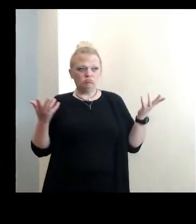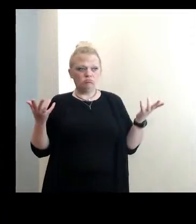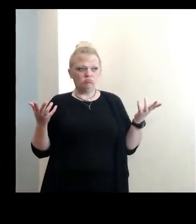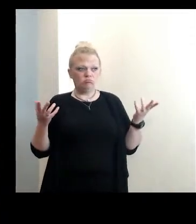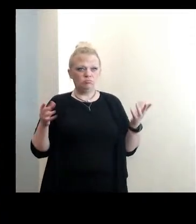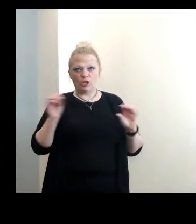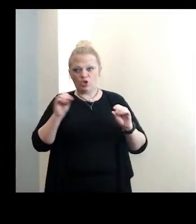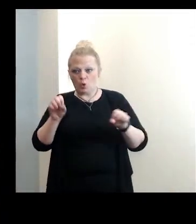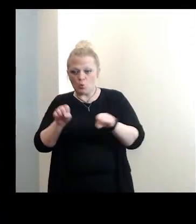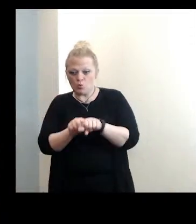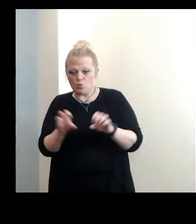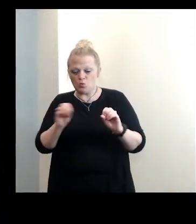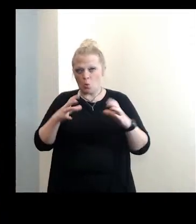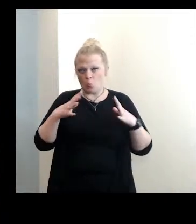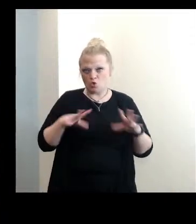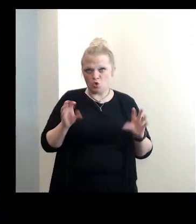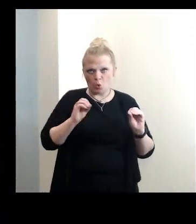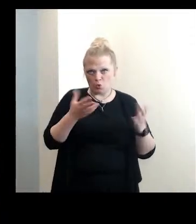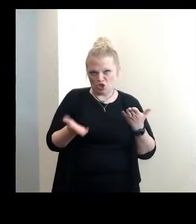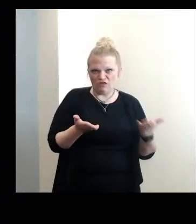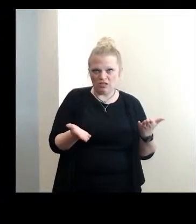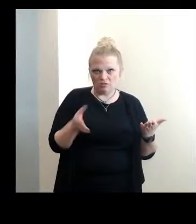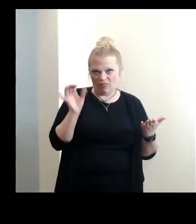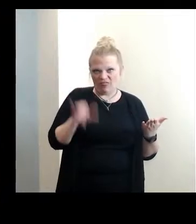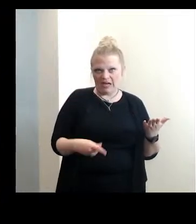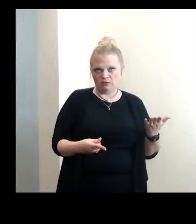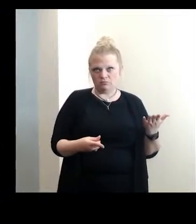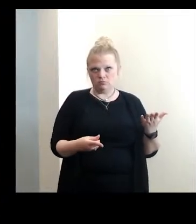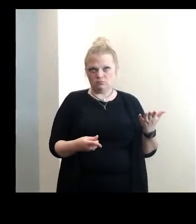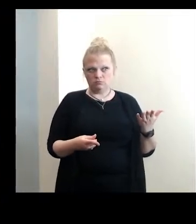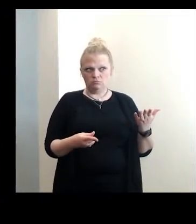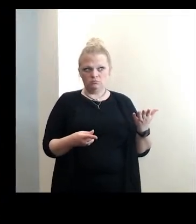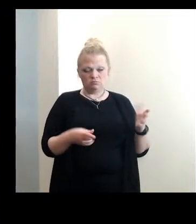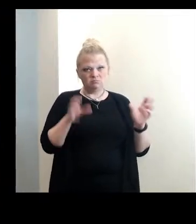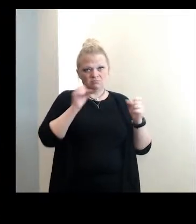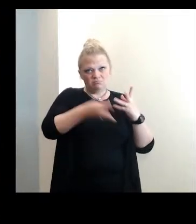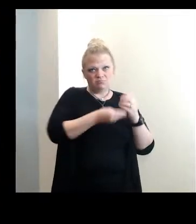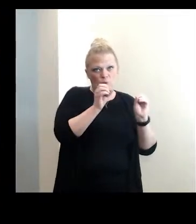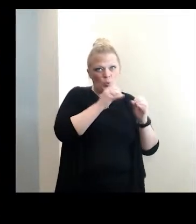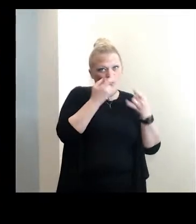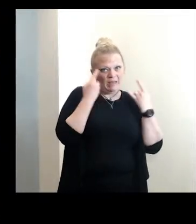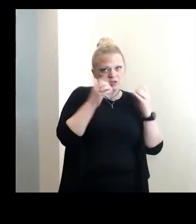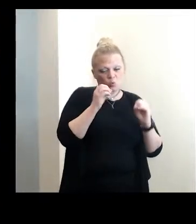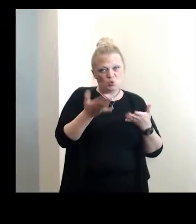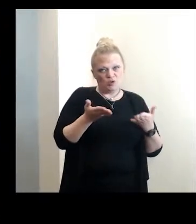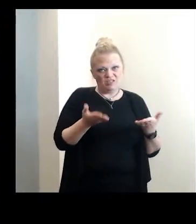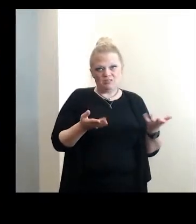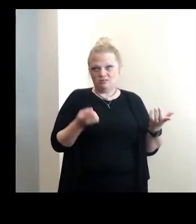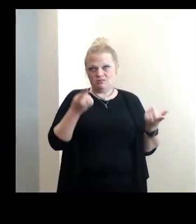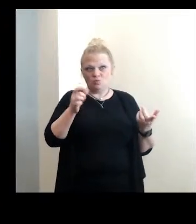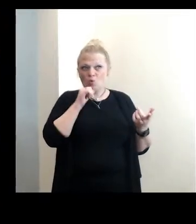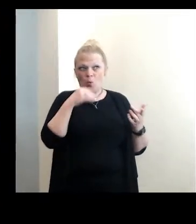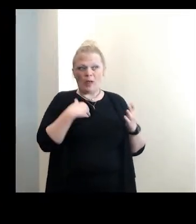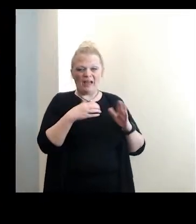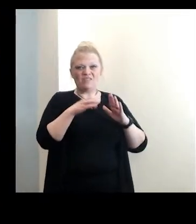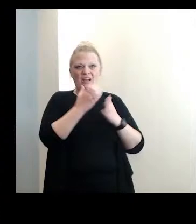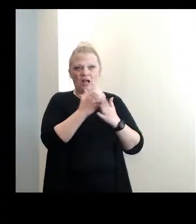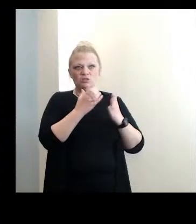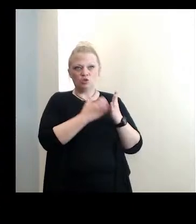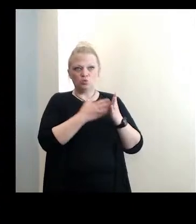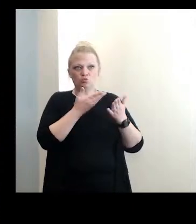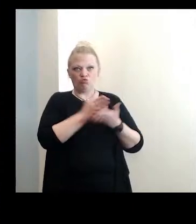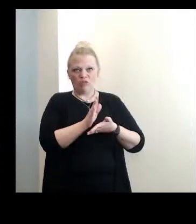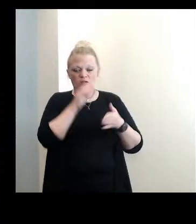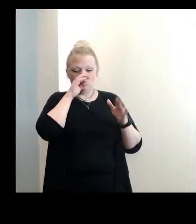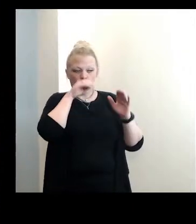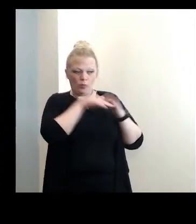no shoes, no shirt, no service. Well, you know what? They can do no mask, no service. And you don't have a constitutional right to go into a